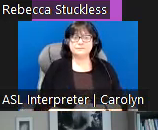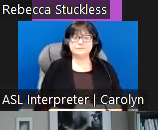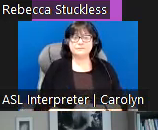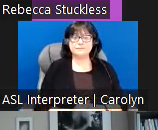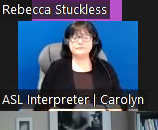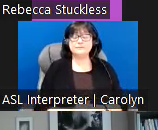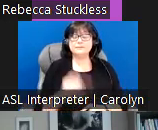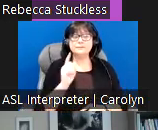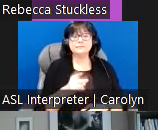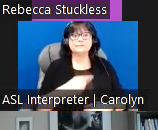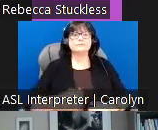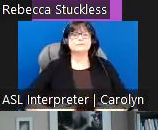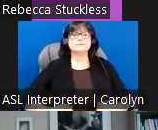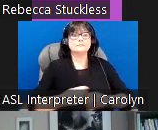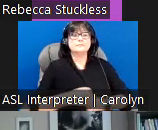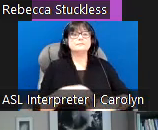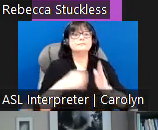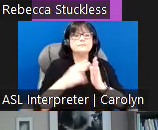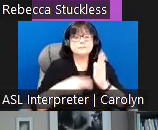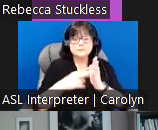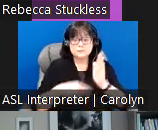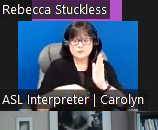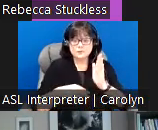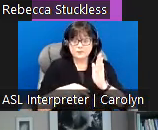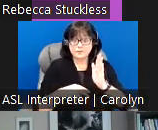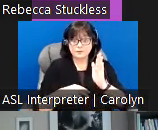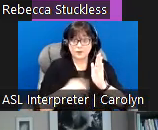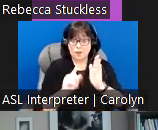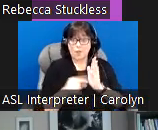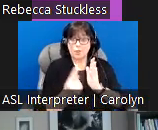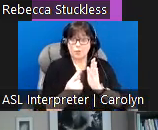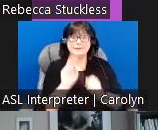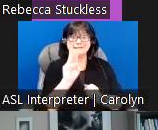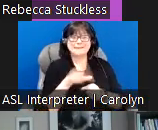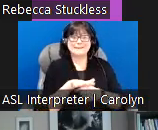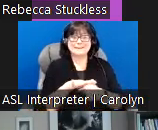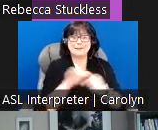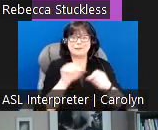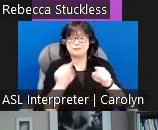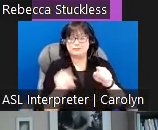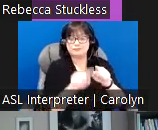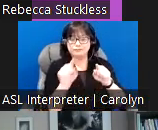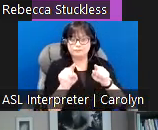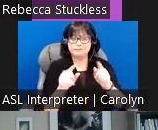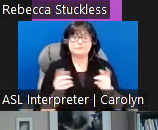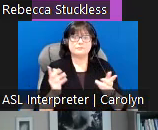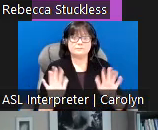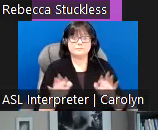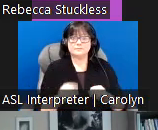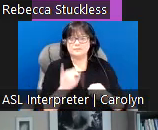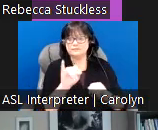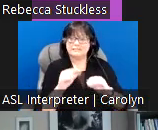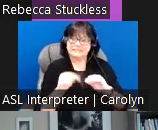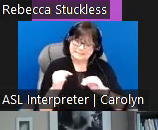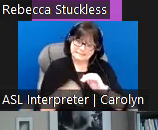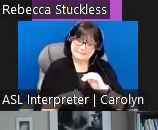These are the 6 areas of reading. It focuses on reading alone, so it doesn't touch document use or anything else. This is a deep drill into